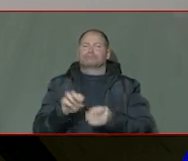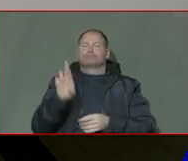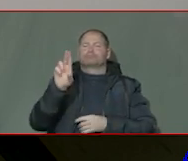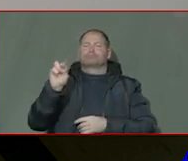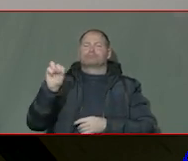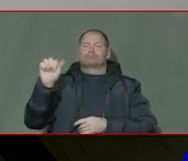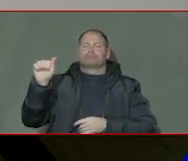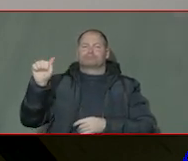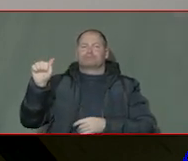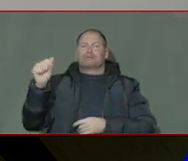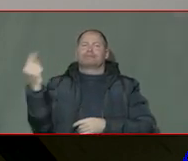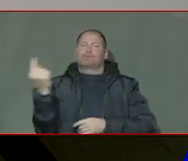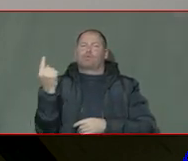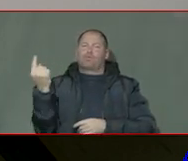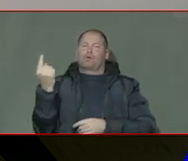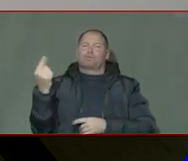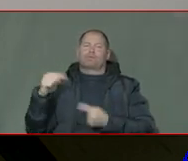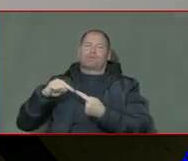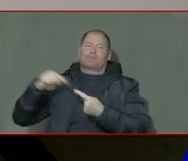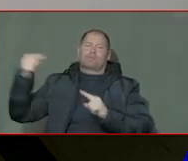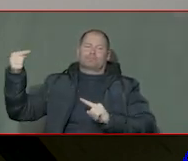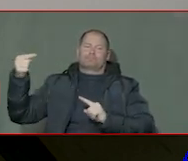is single-stranded.